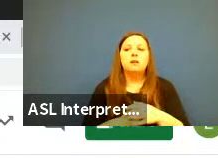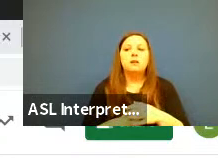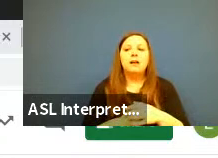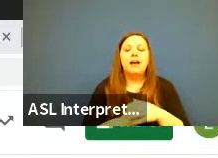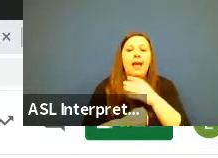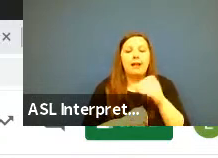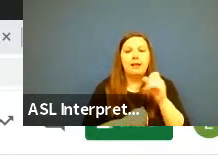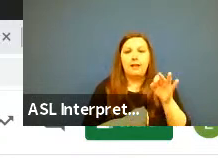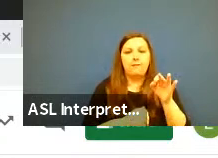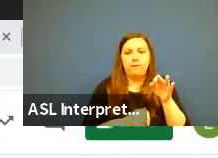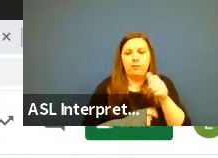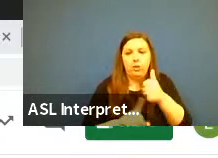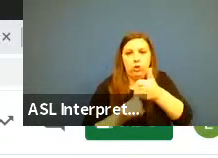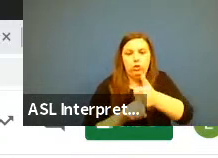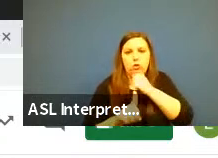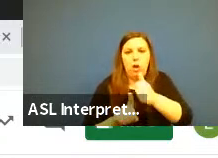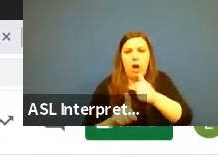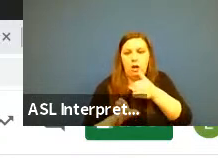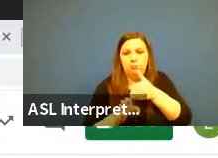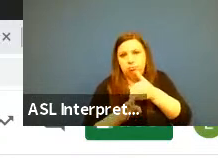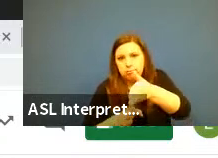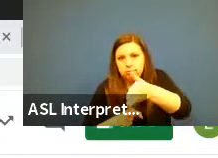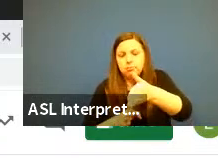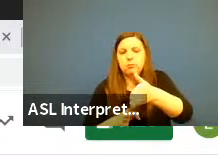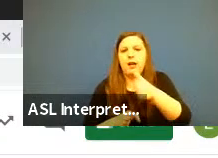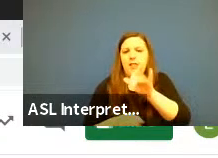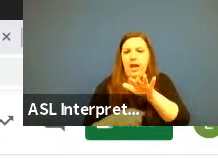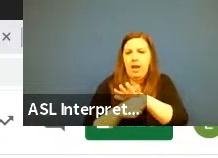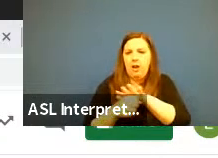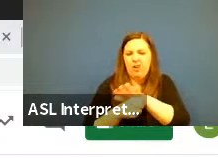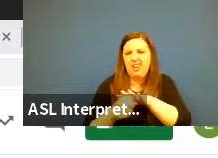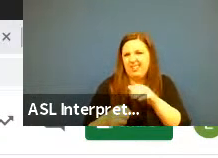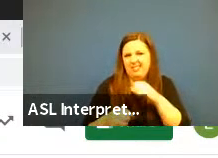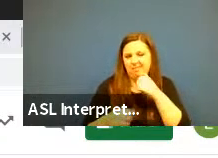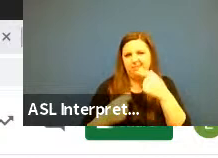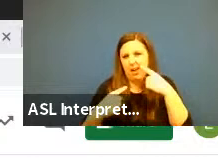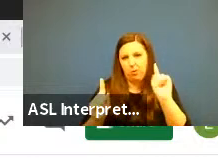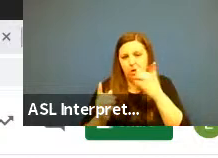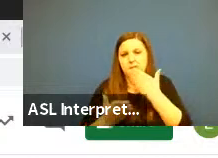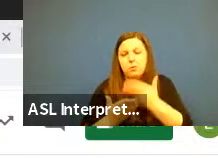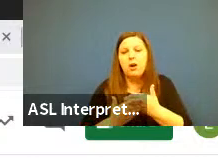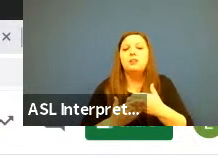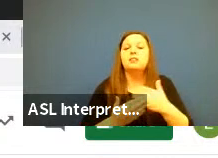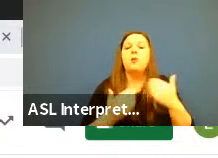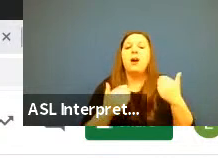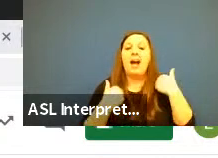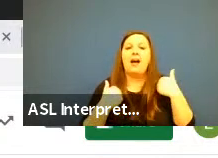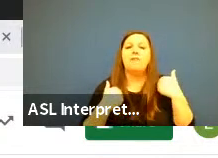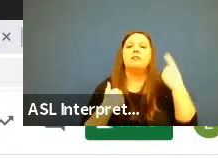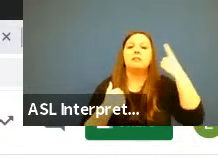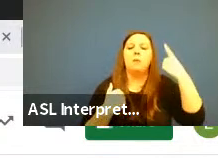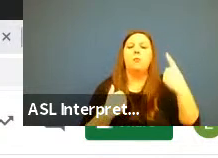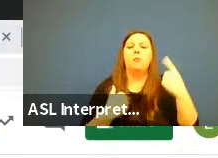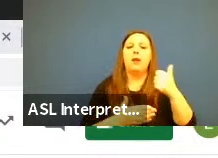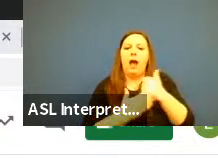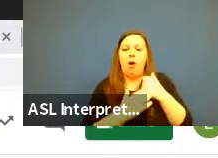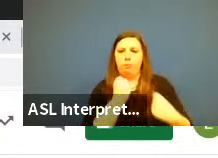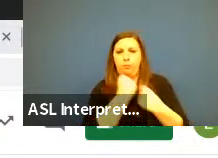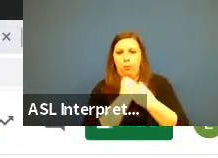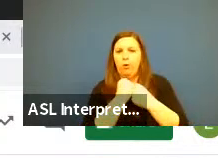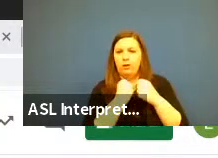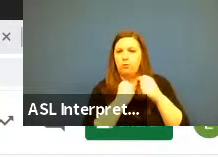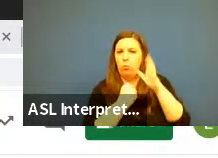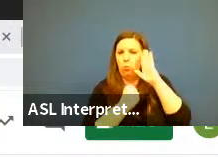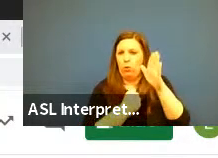expertise in it. So I think that having somebody help us do that would be really useful. And I think GSBA in